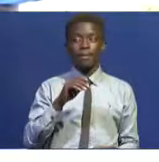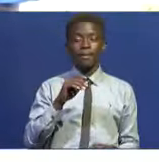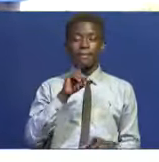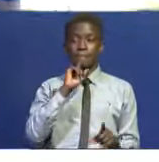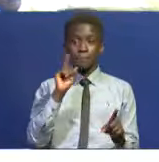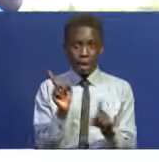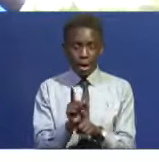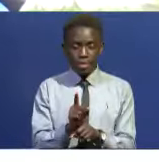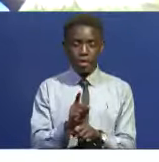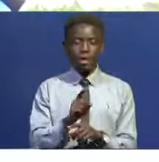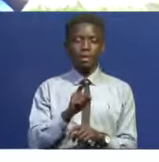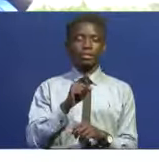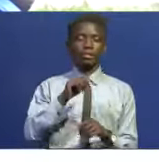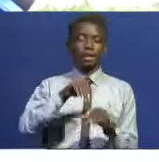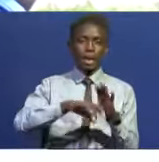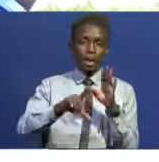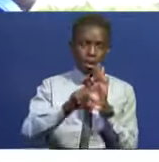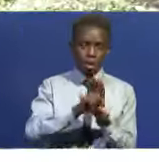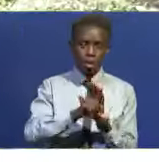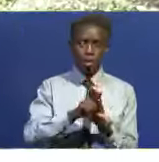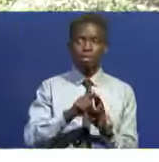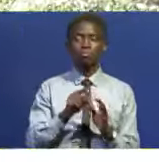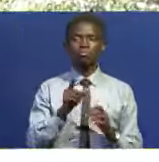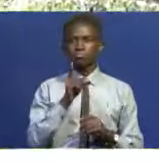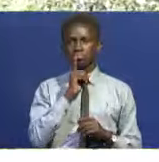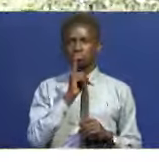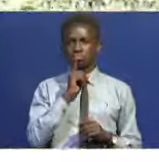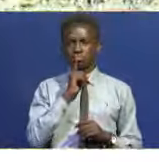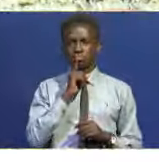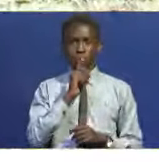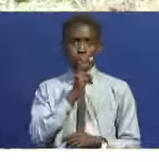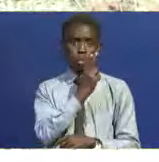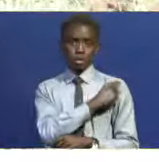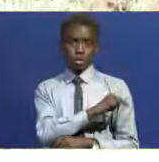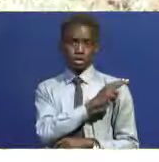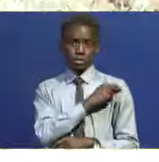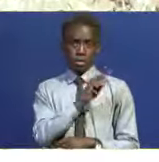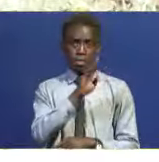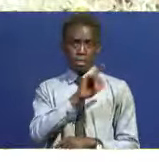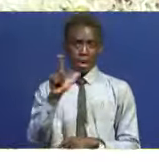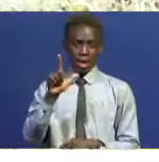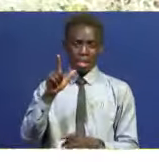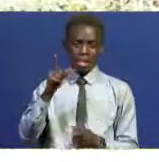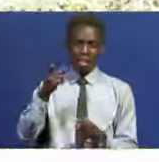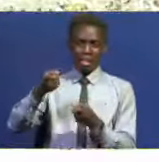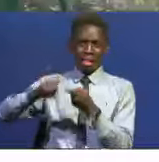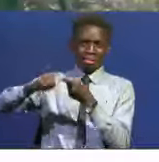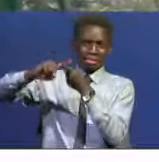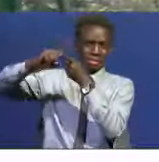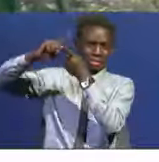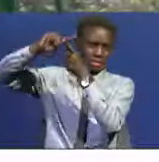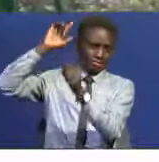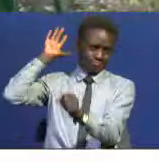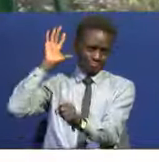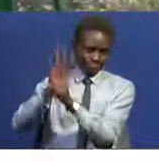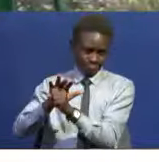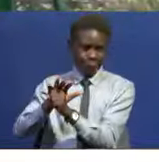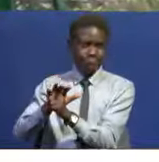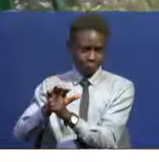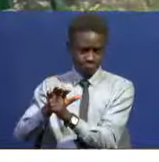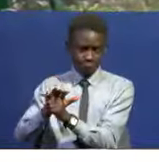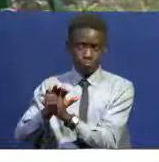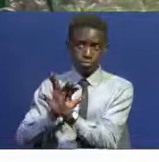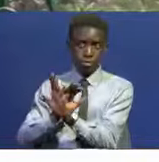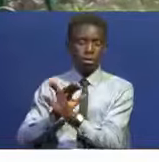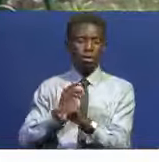brother-in-law, Maurice Otieno, say they have a huge medical bill that accumulated due to complications of the transition from the National